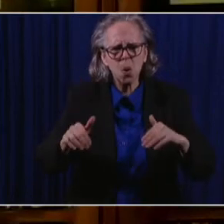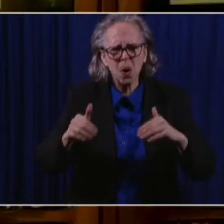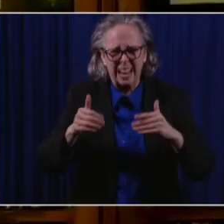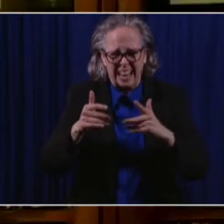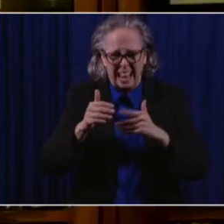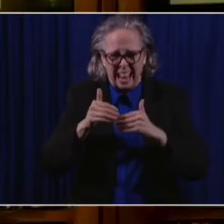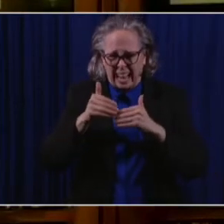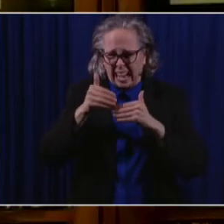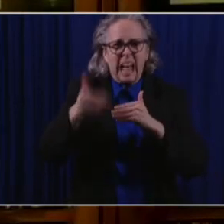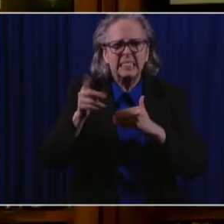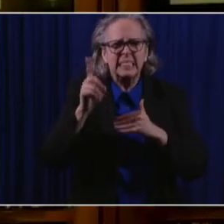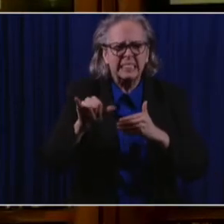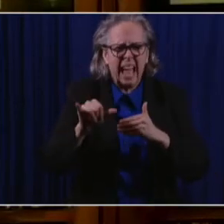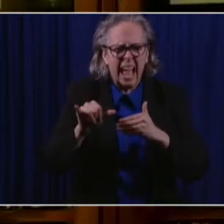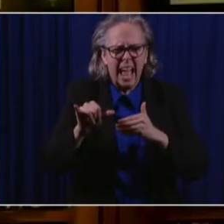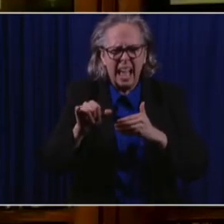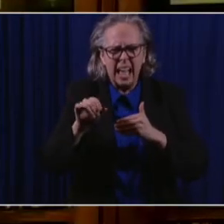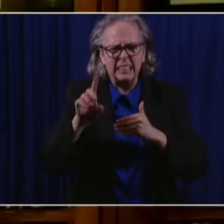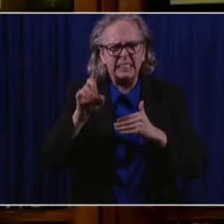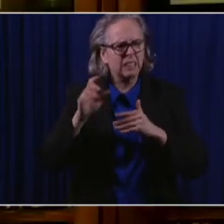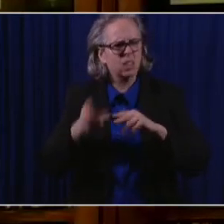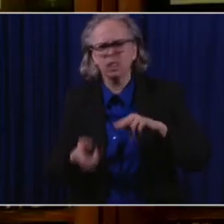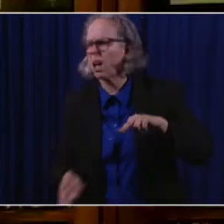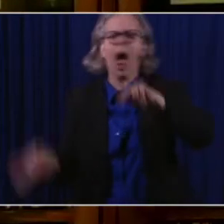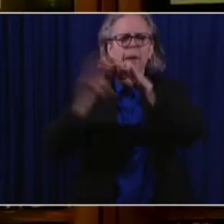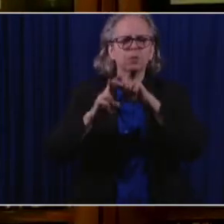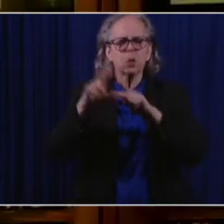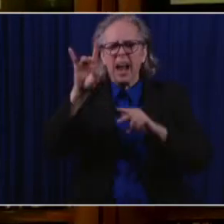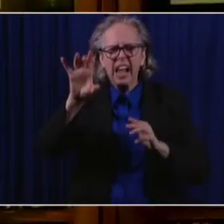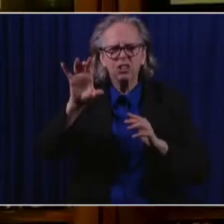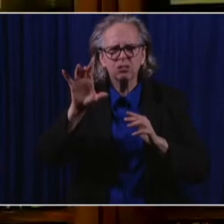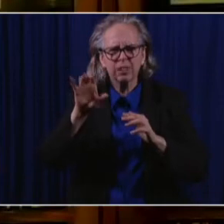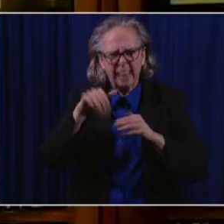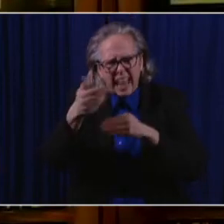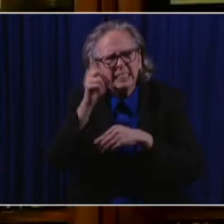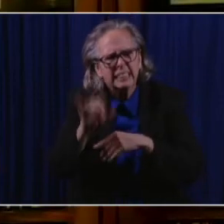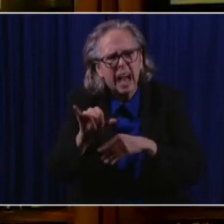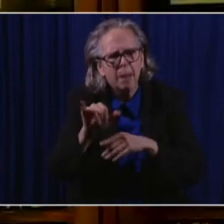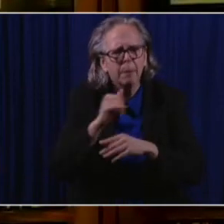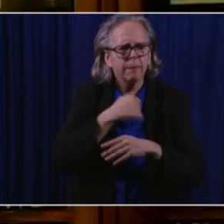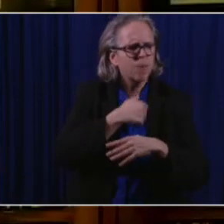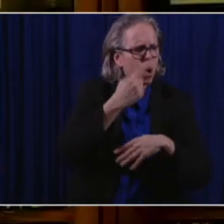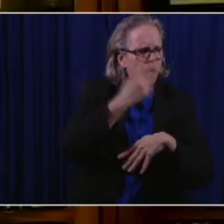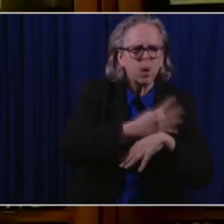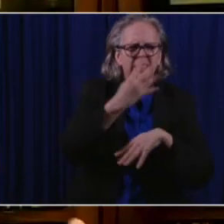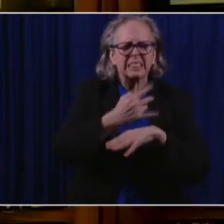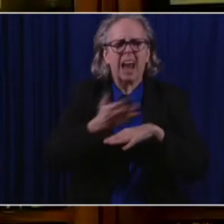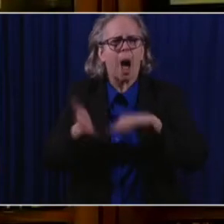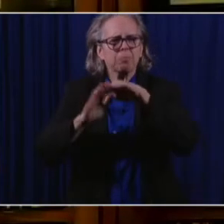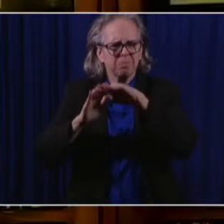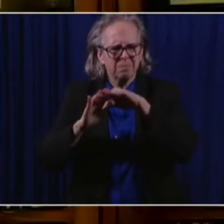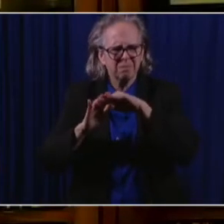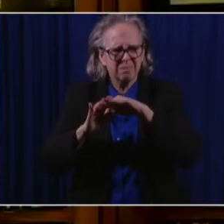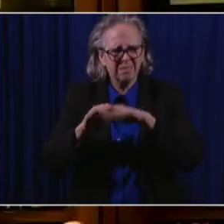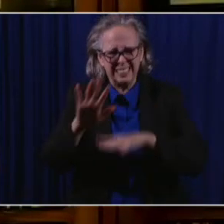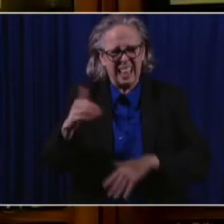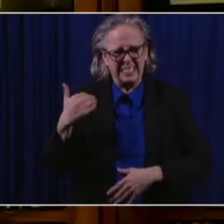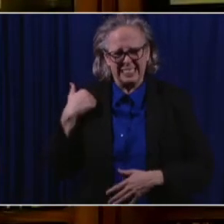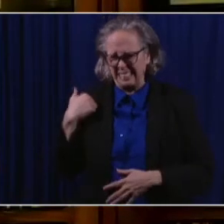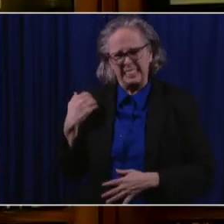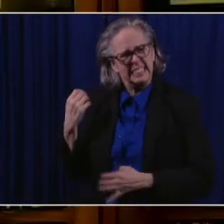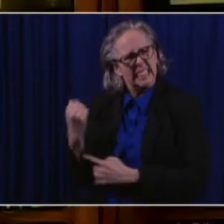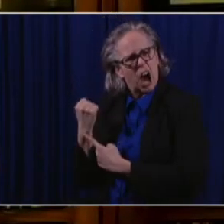the 18th, we crossed 800 patients in the hospital in the zone at the same time. On the 21st, just on Saturday, we